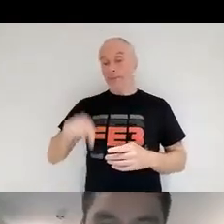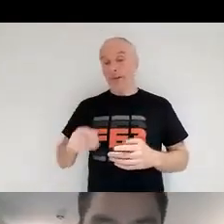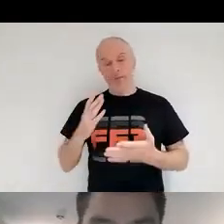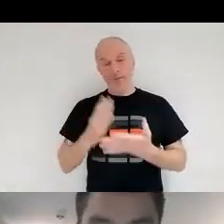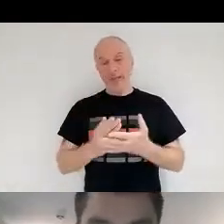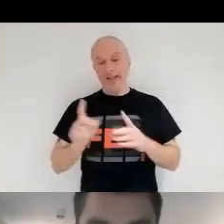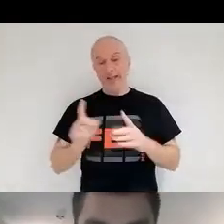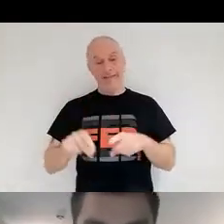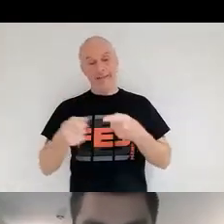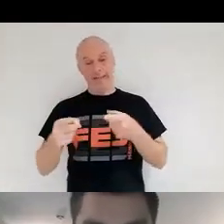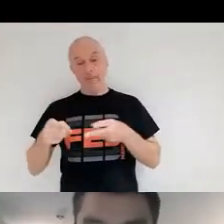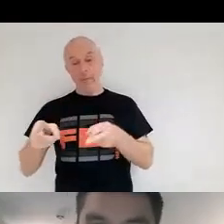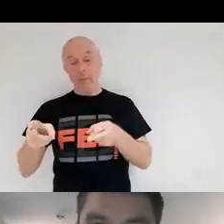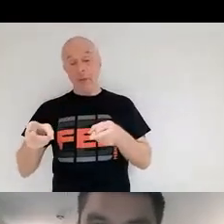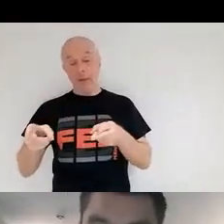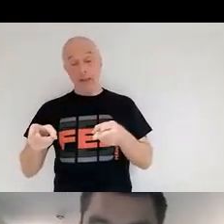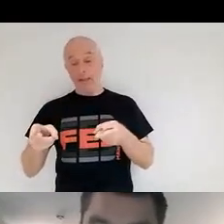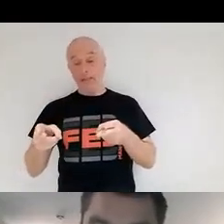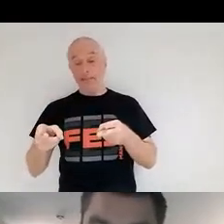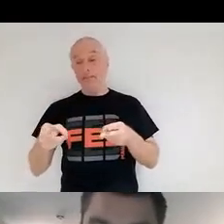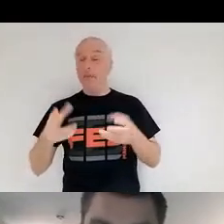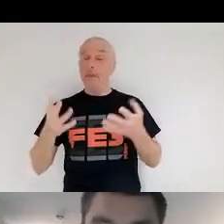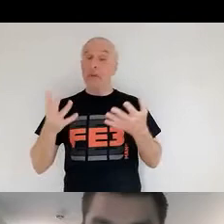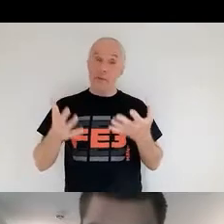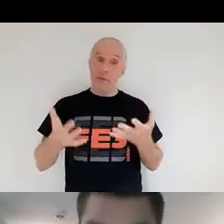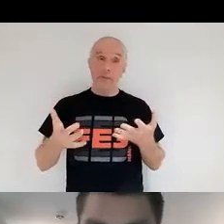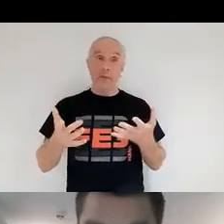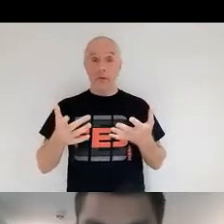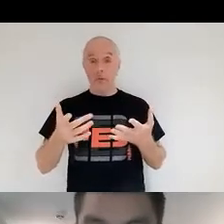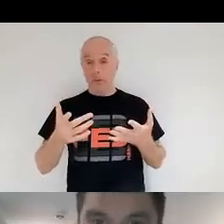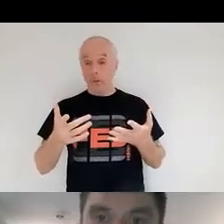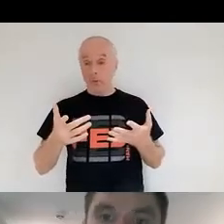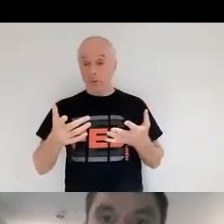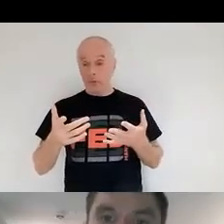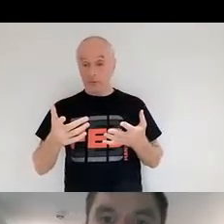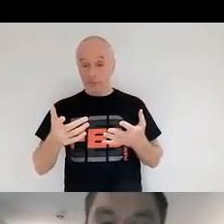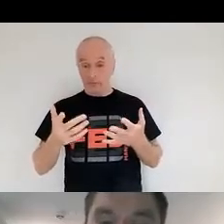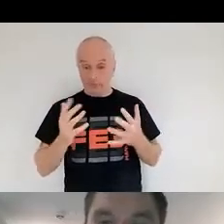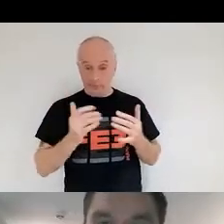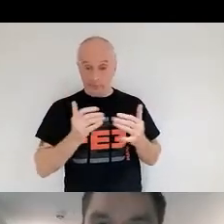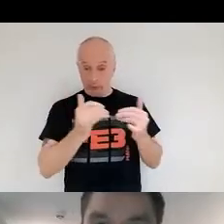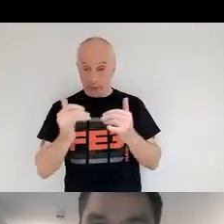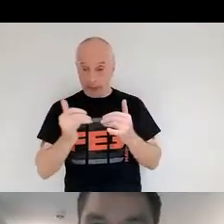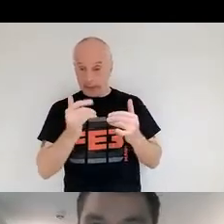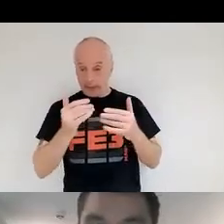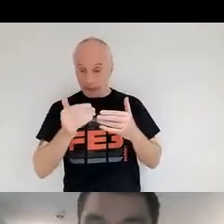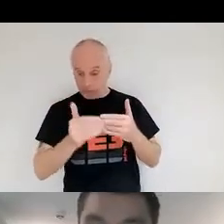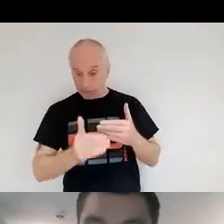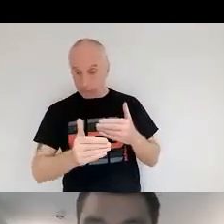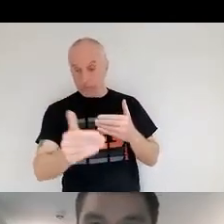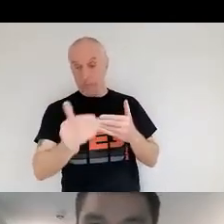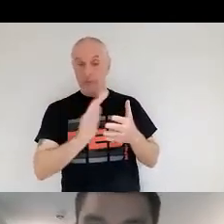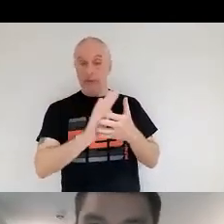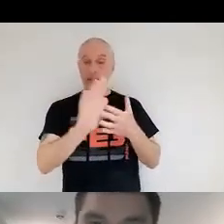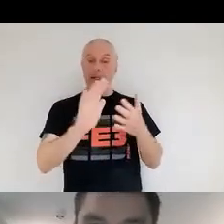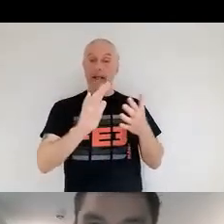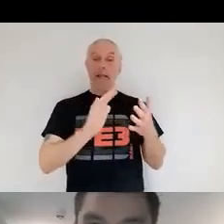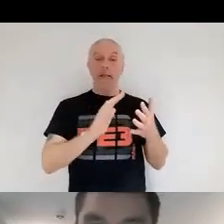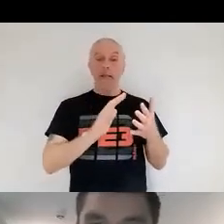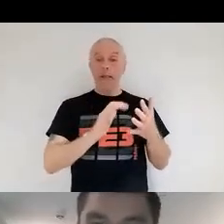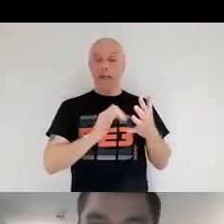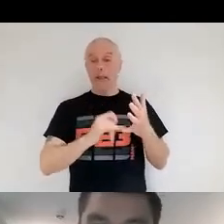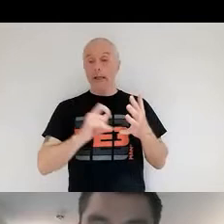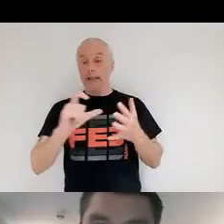because to enable the trials to take place, the HSE has to provide a bespoke